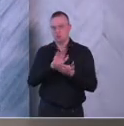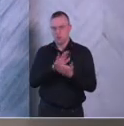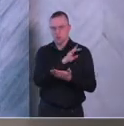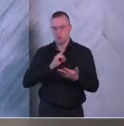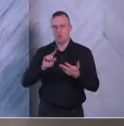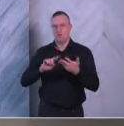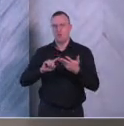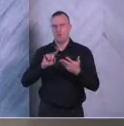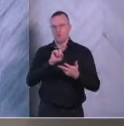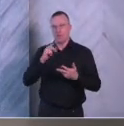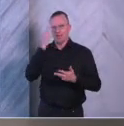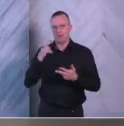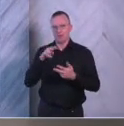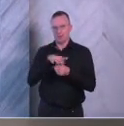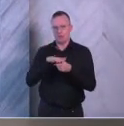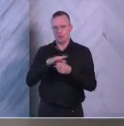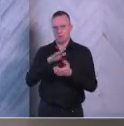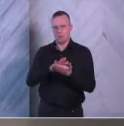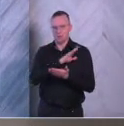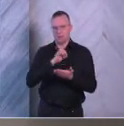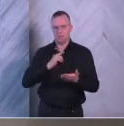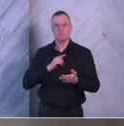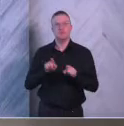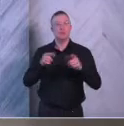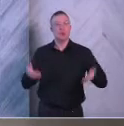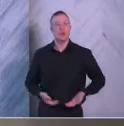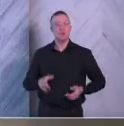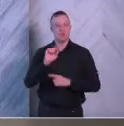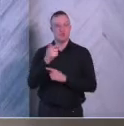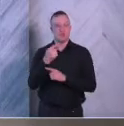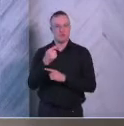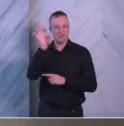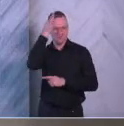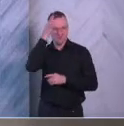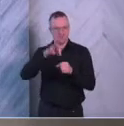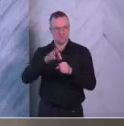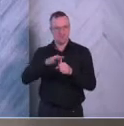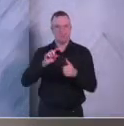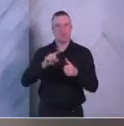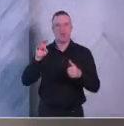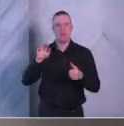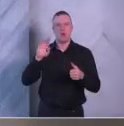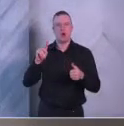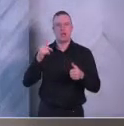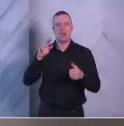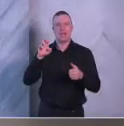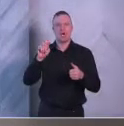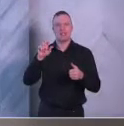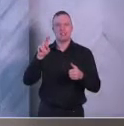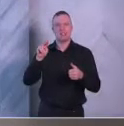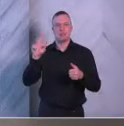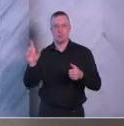further ado, we are excited to welcome our local candidates for the 2021 federal election. Mr. Mark Gerritsen, representing the Liberal Party of